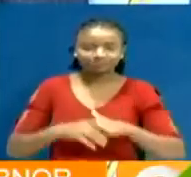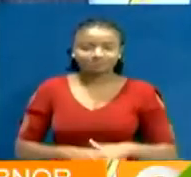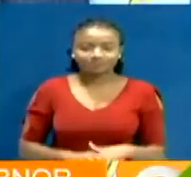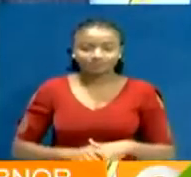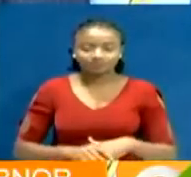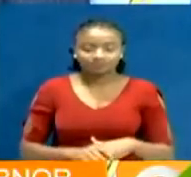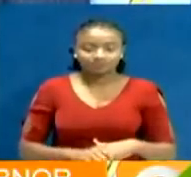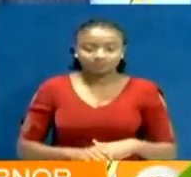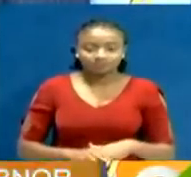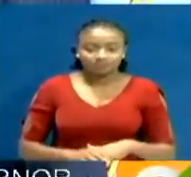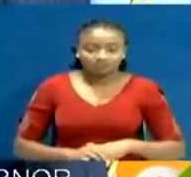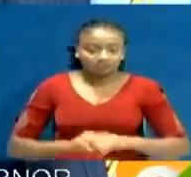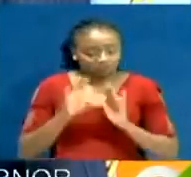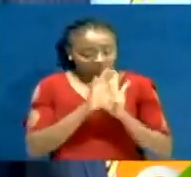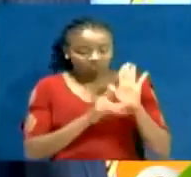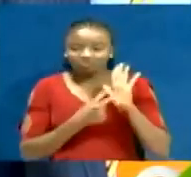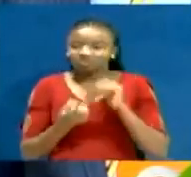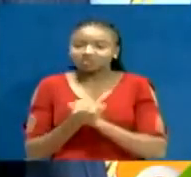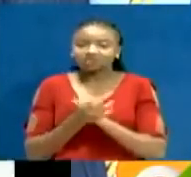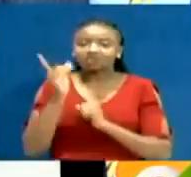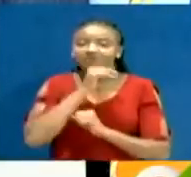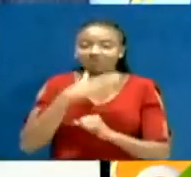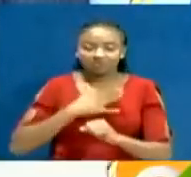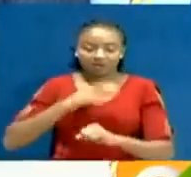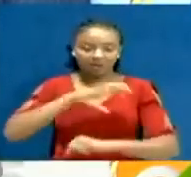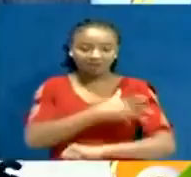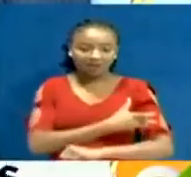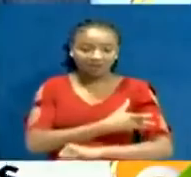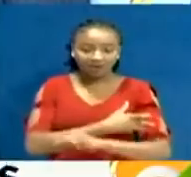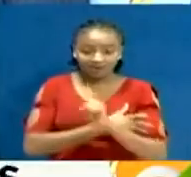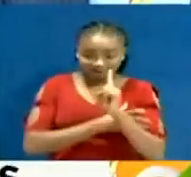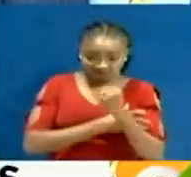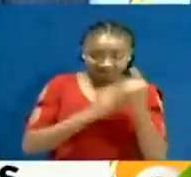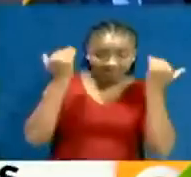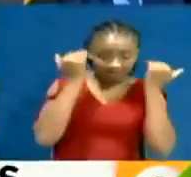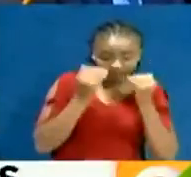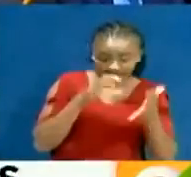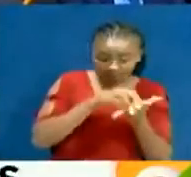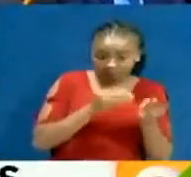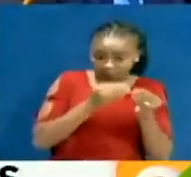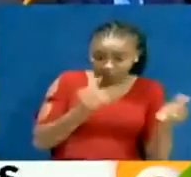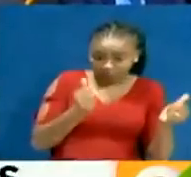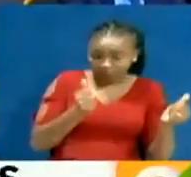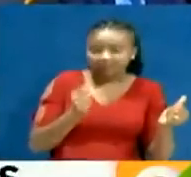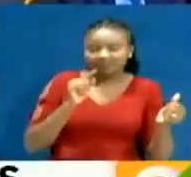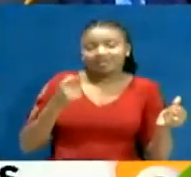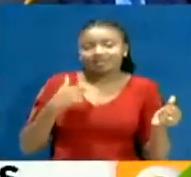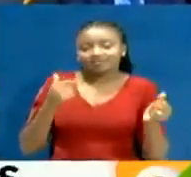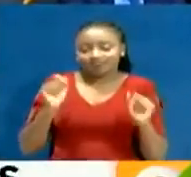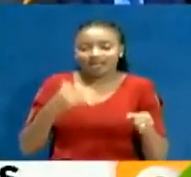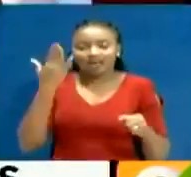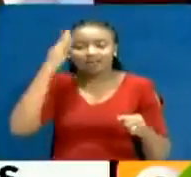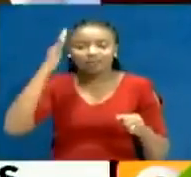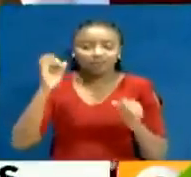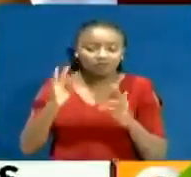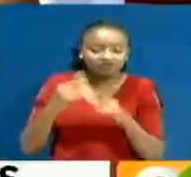Wajir County as prescribed by law until the petition is heard and determined. But his former deputy, who was